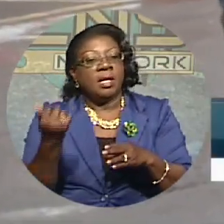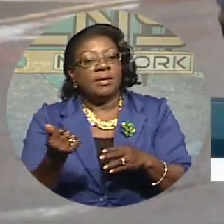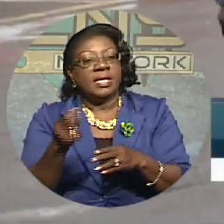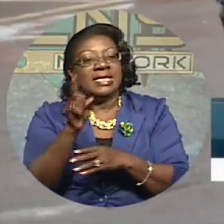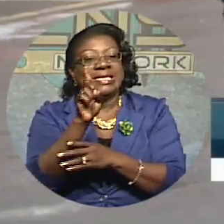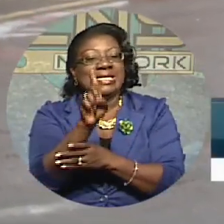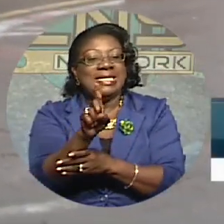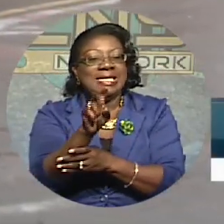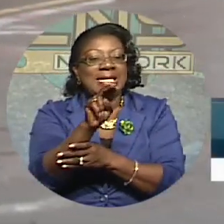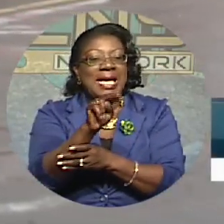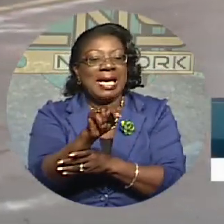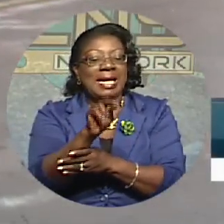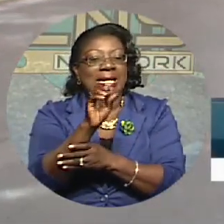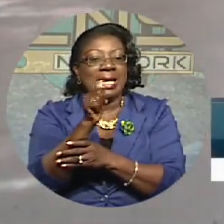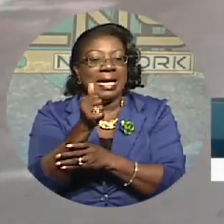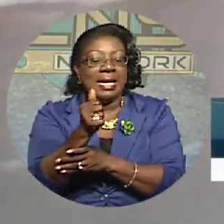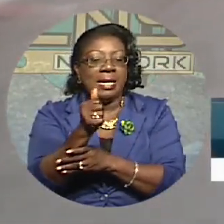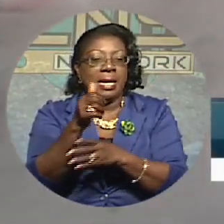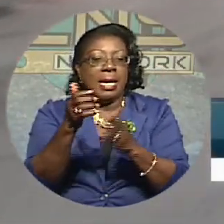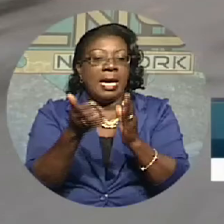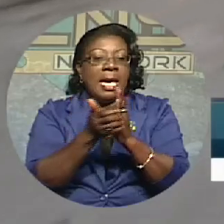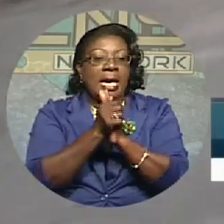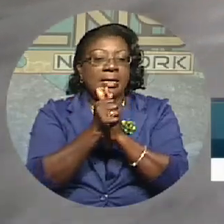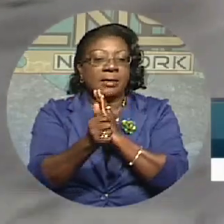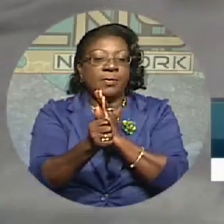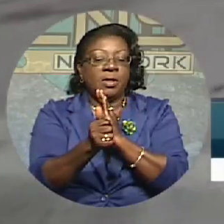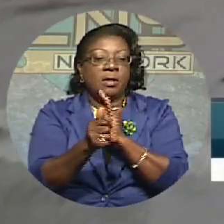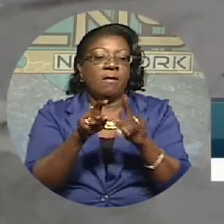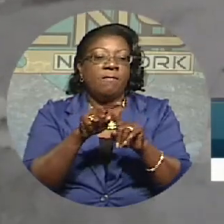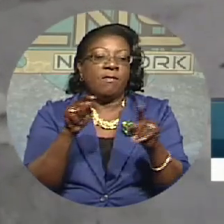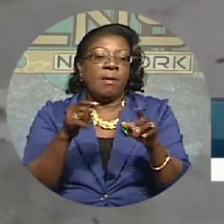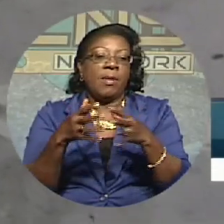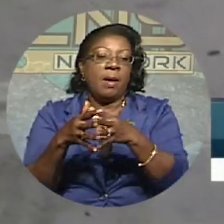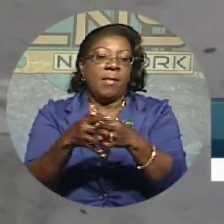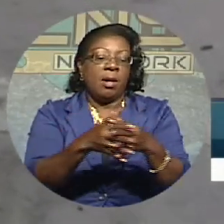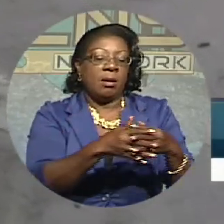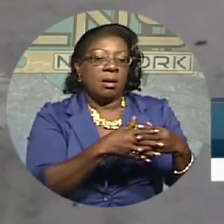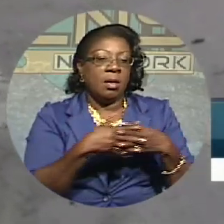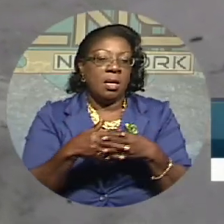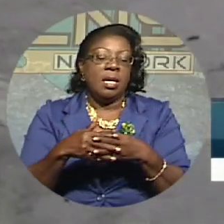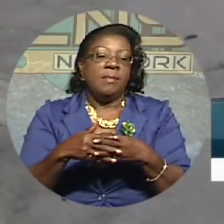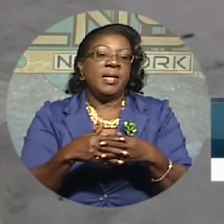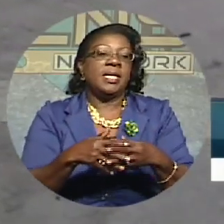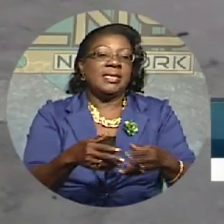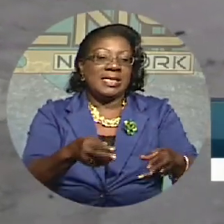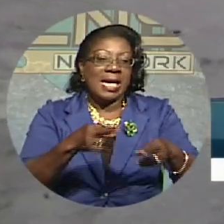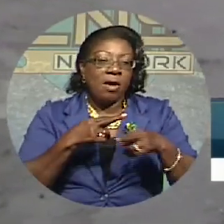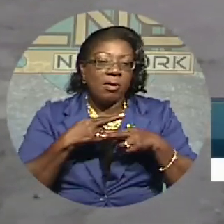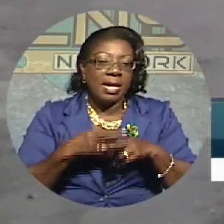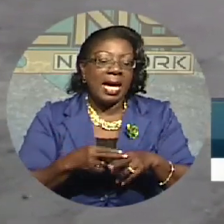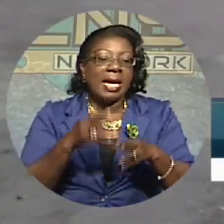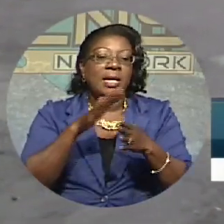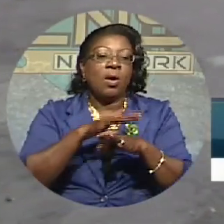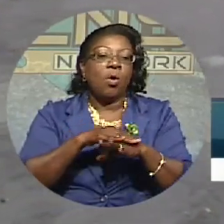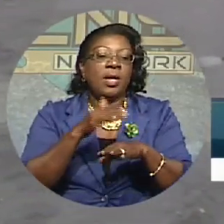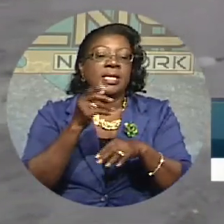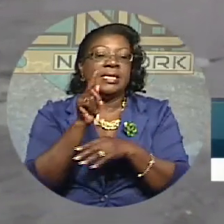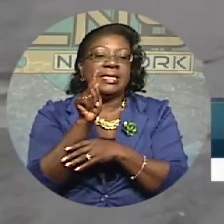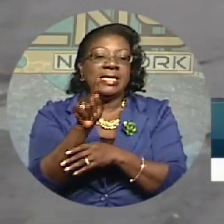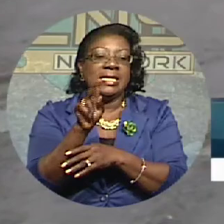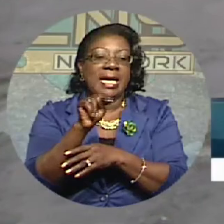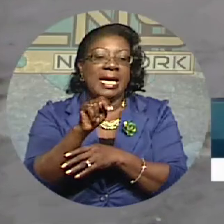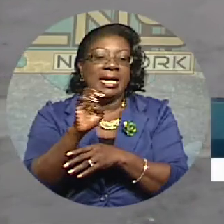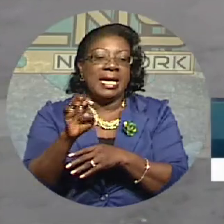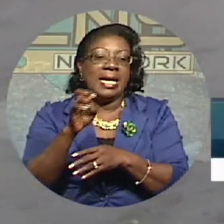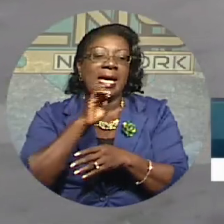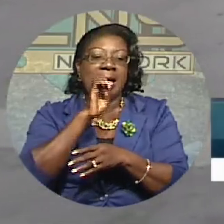States, Tracy Michelle Johnson. Crown prosecutors indicated earlier that they are relying on DNA evidence to prove their case and will connect